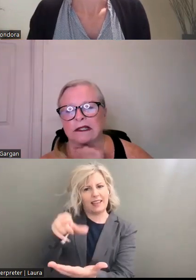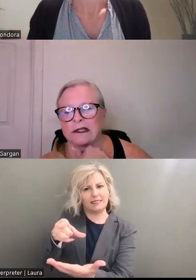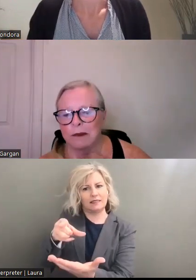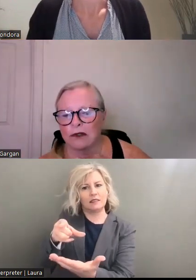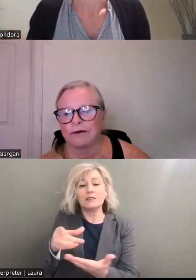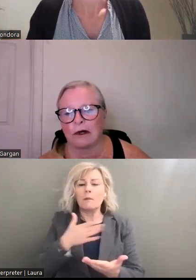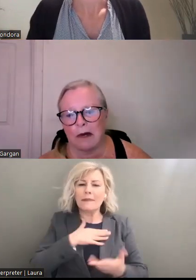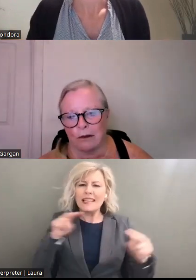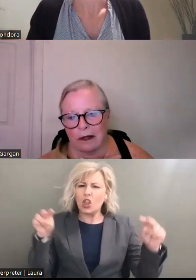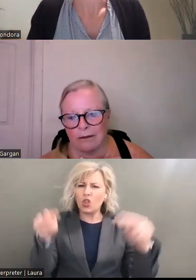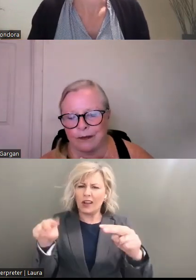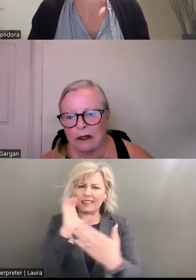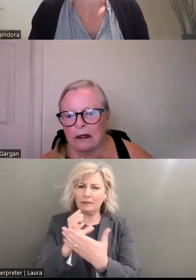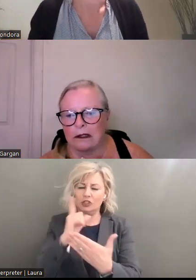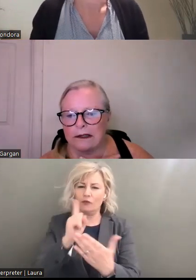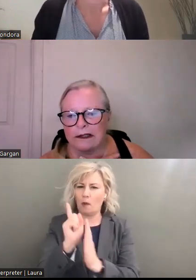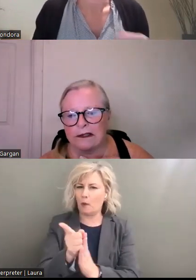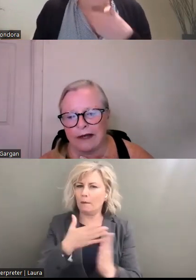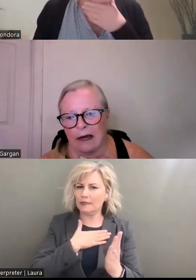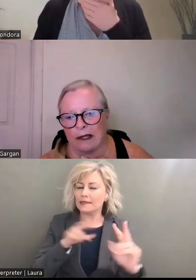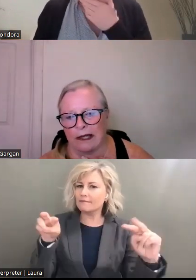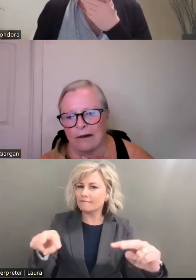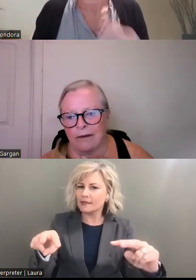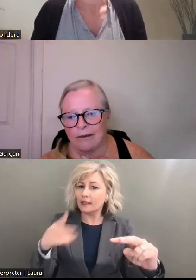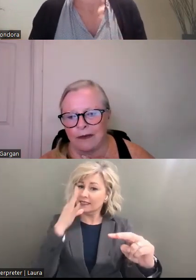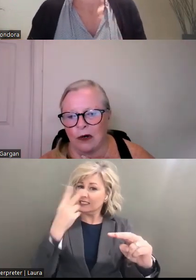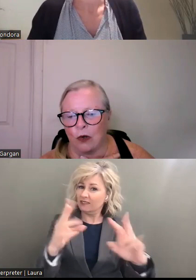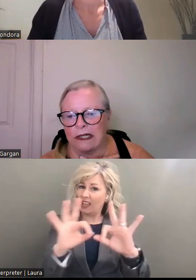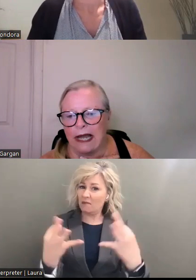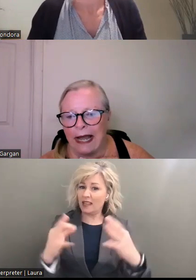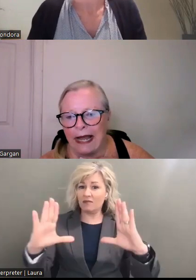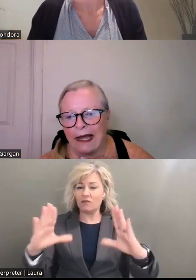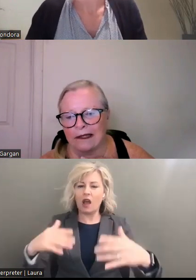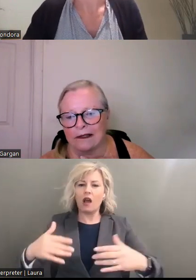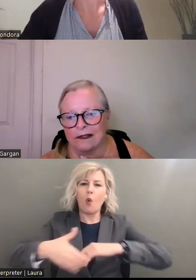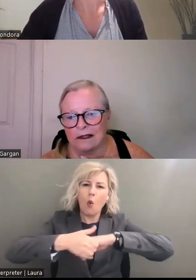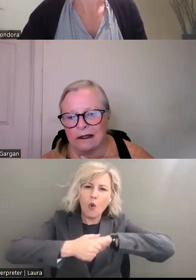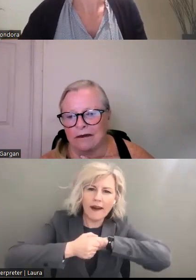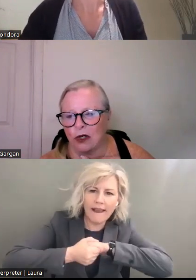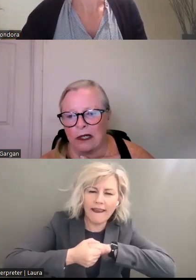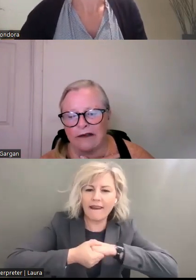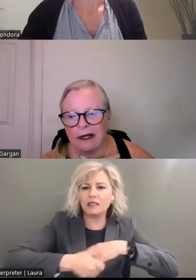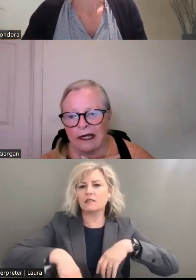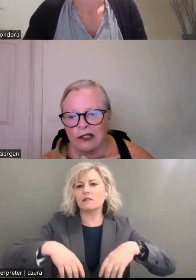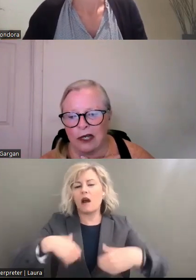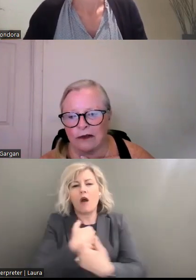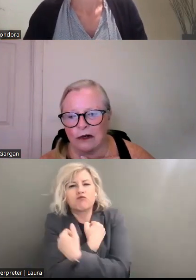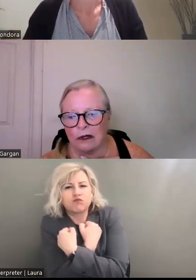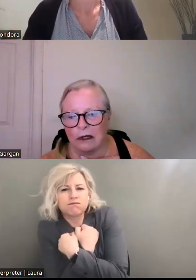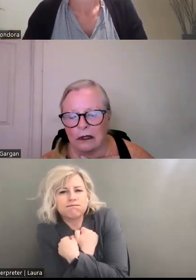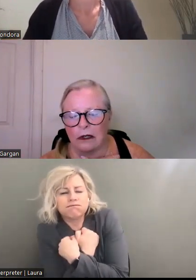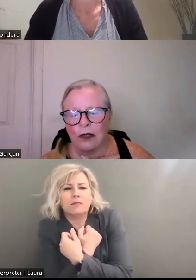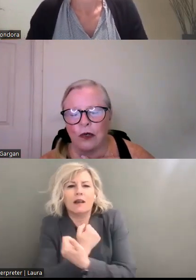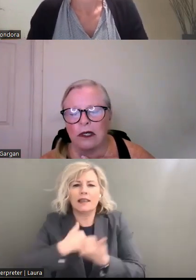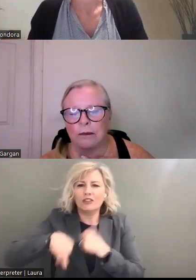please look at this picture for a moment. Look at this family. They're holding hands. They're loving on each